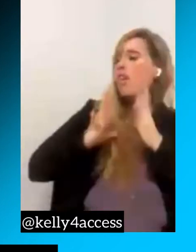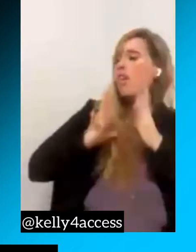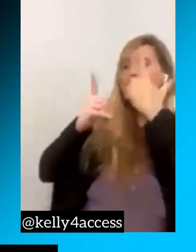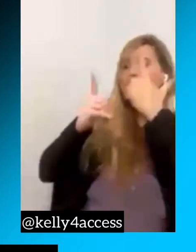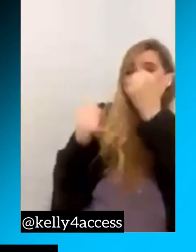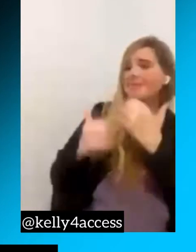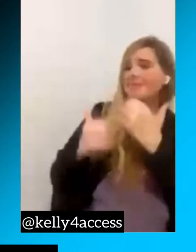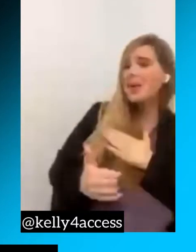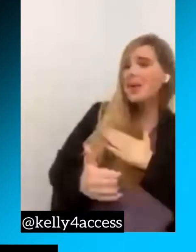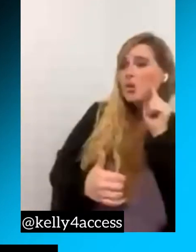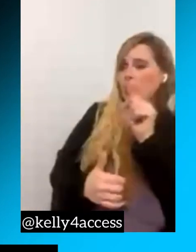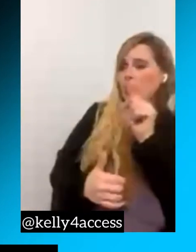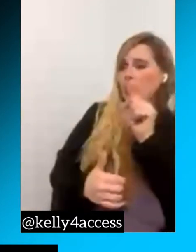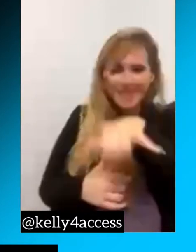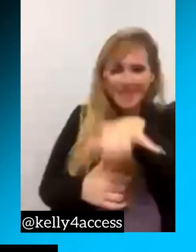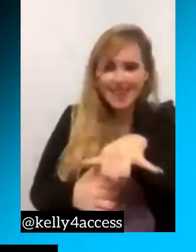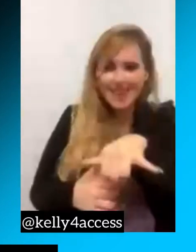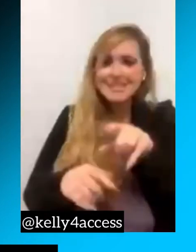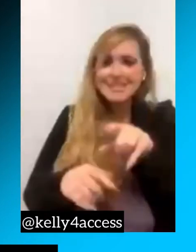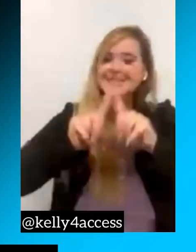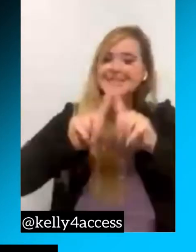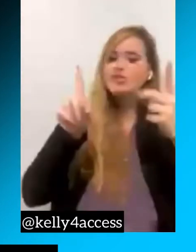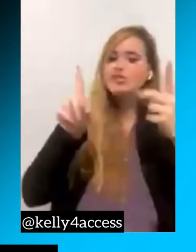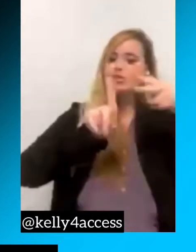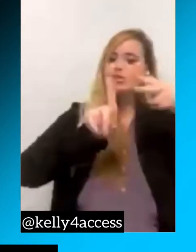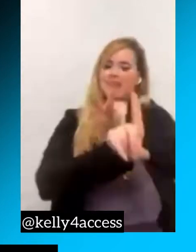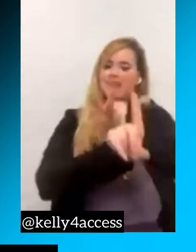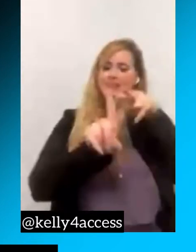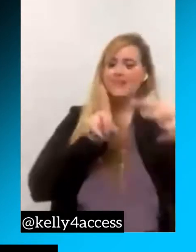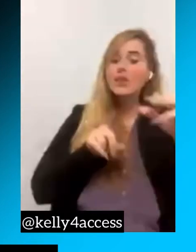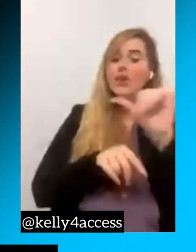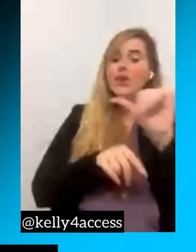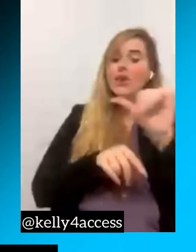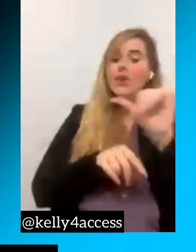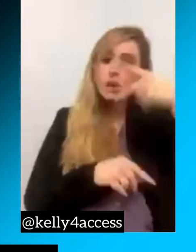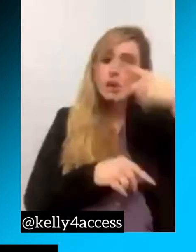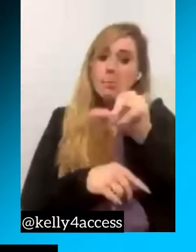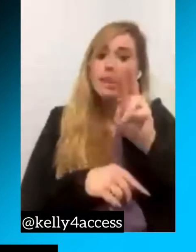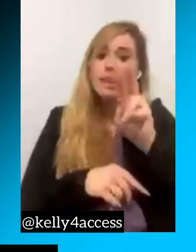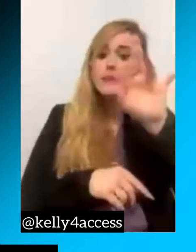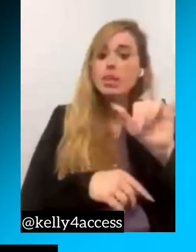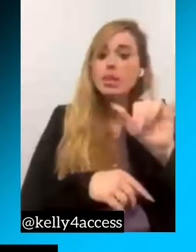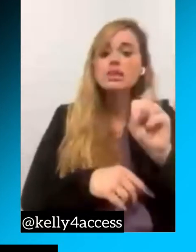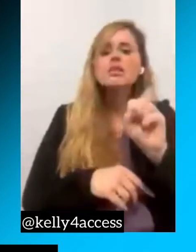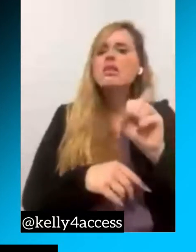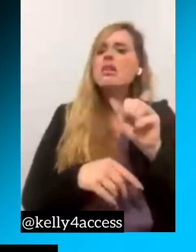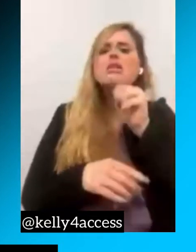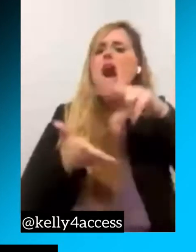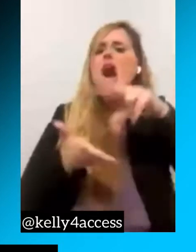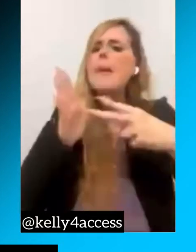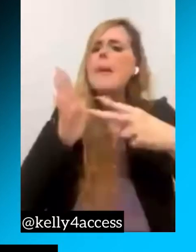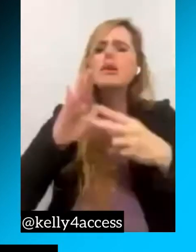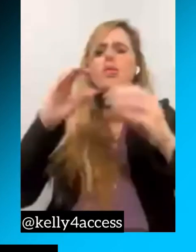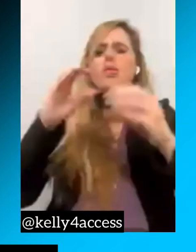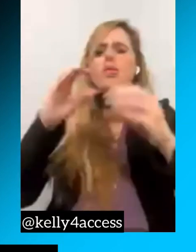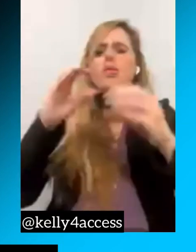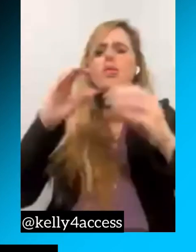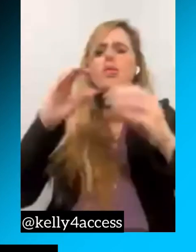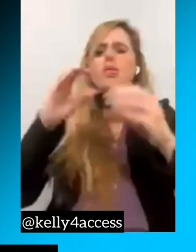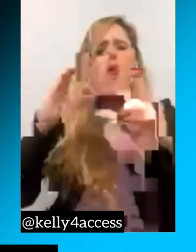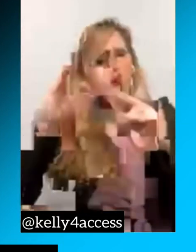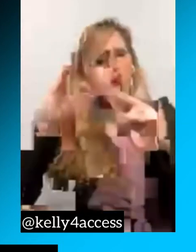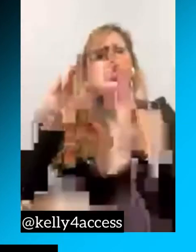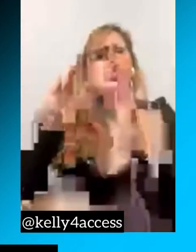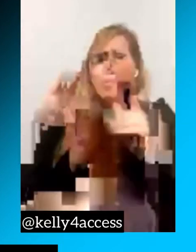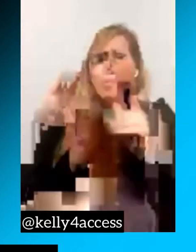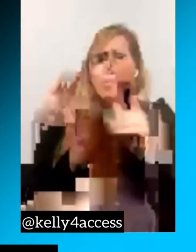also in polyamorous relationship, it's not the absence of jealousy. Like many polyamorous people still experience jealousy. And if you